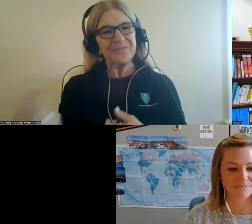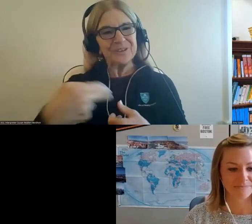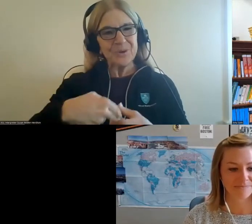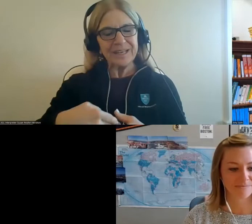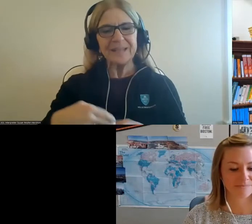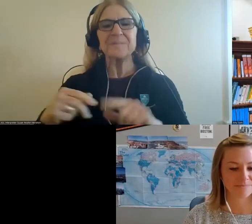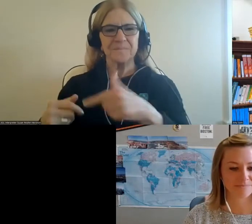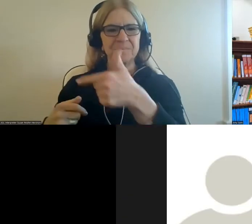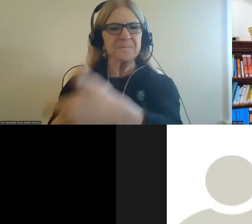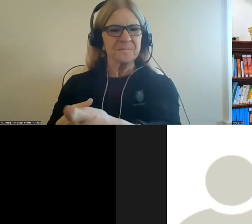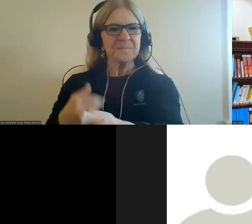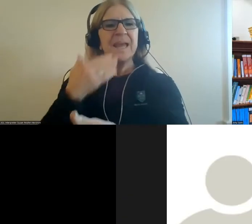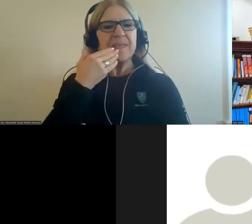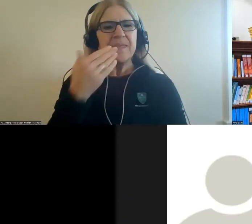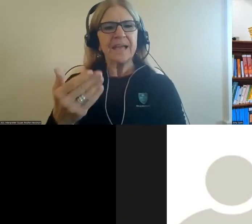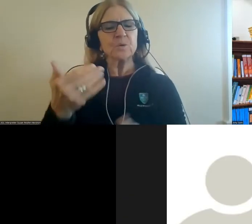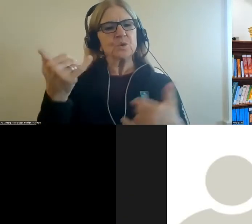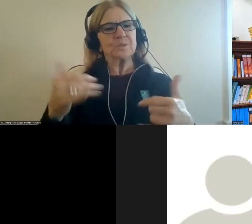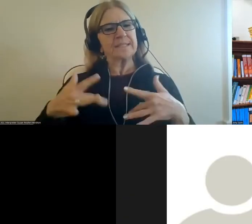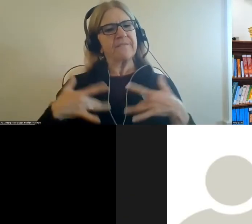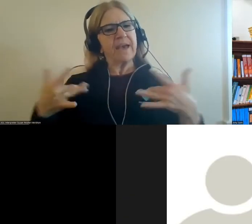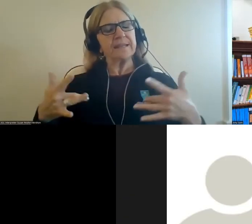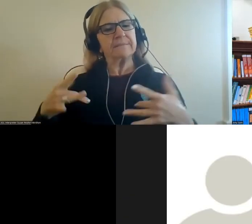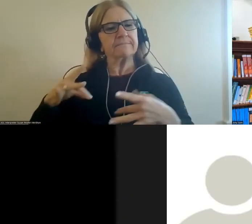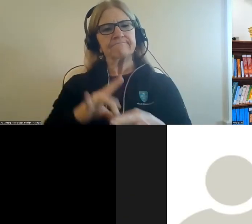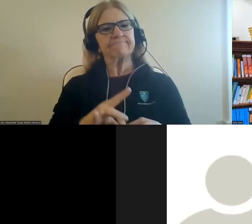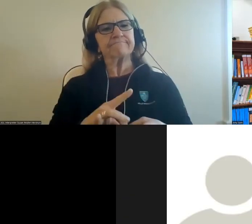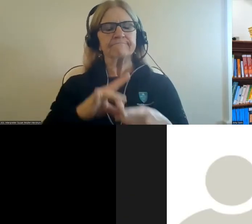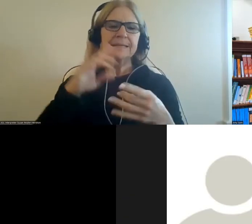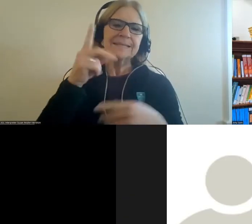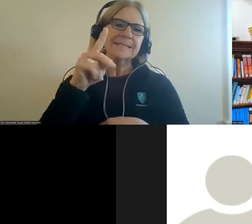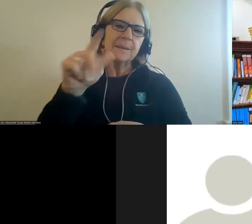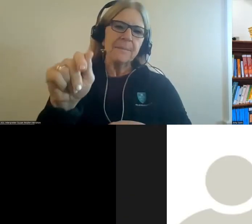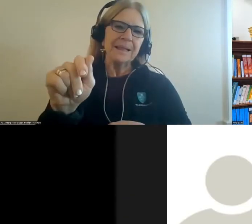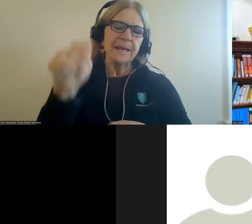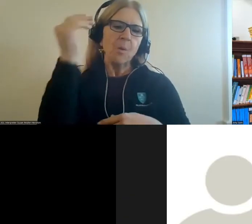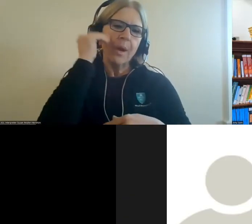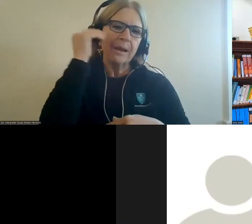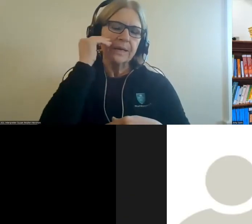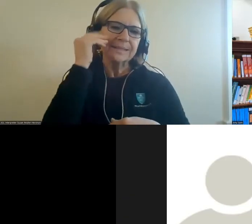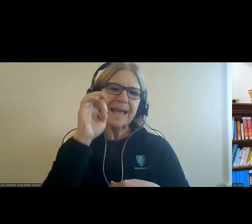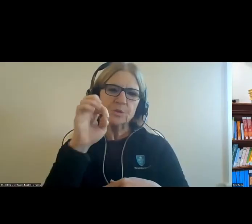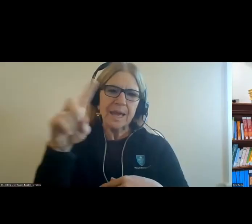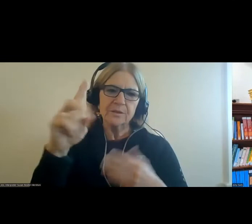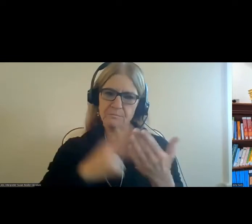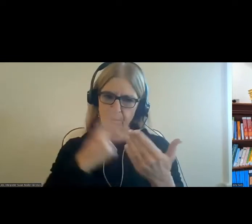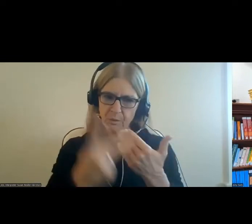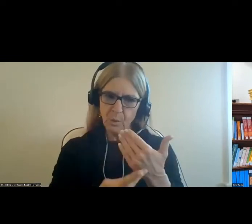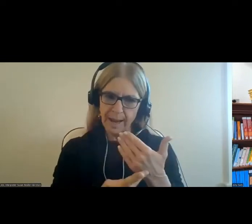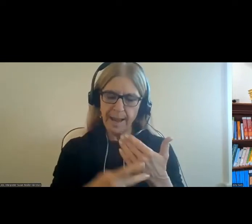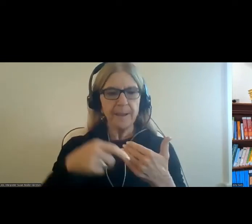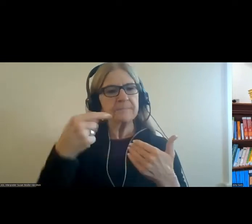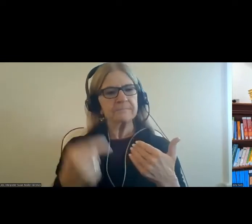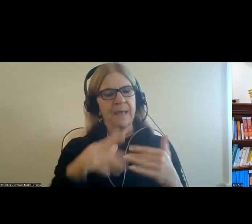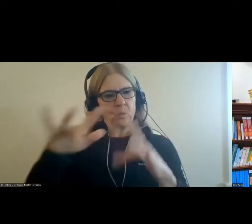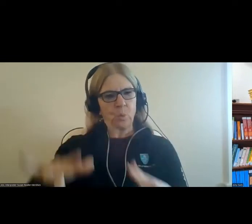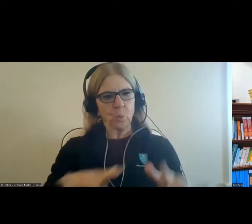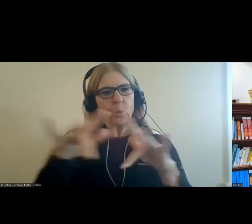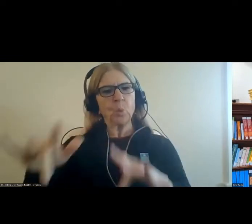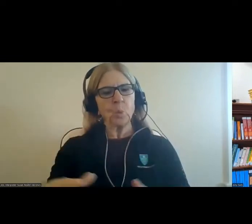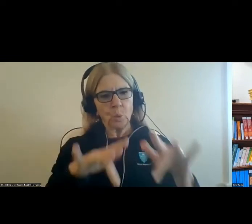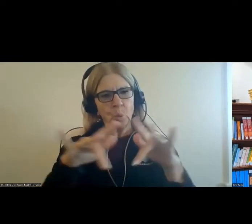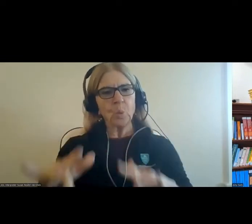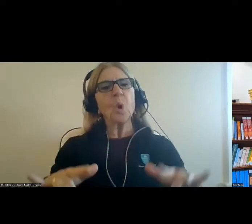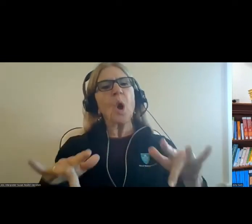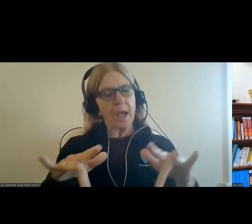Thank you. Today's event is part of our Disability Awareness Education Series. This session is being recorded and will be made